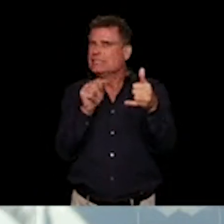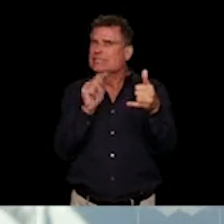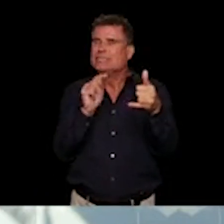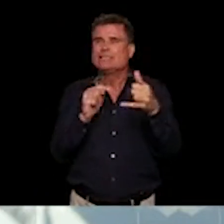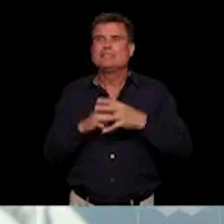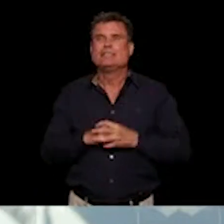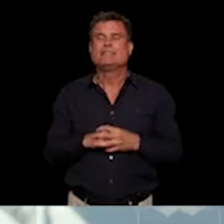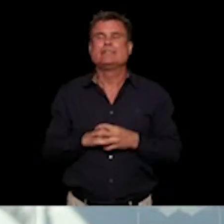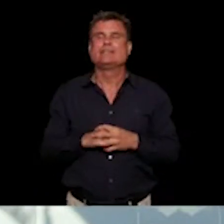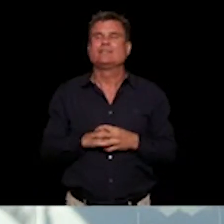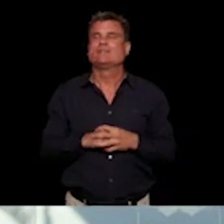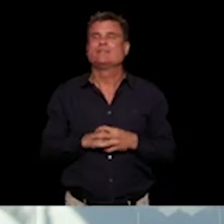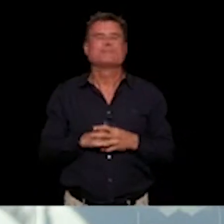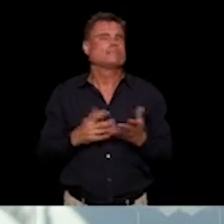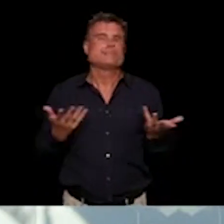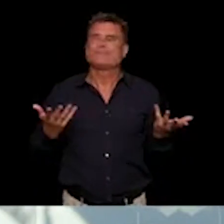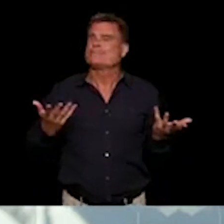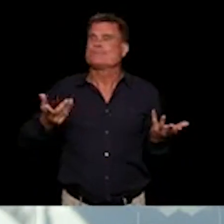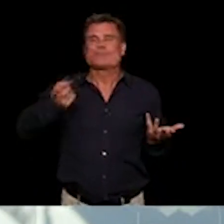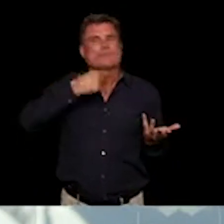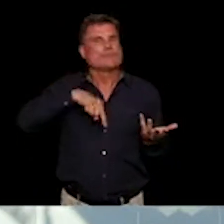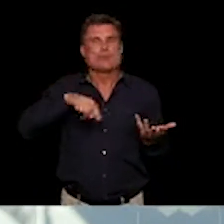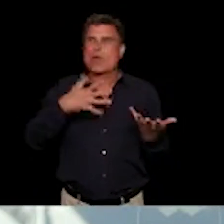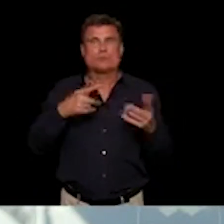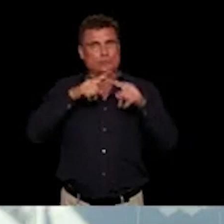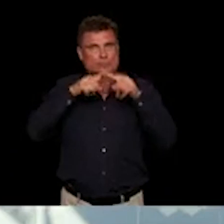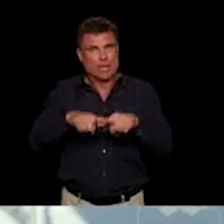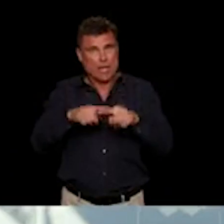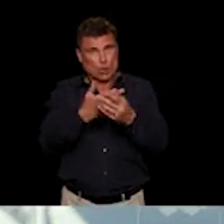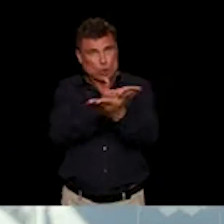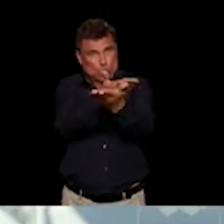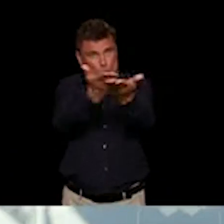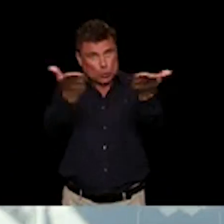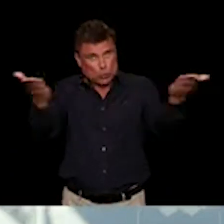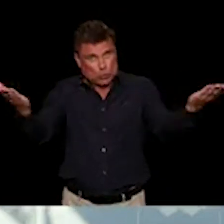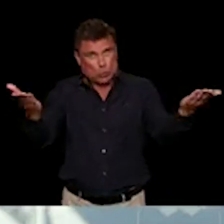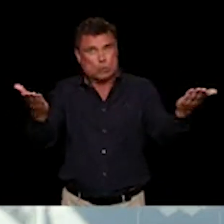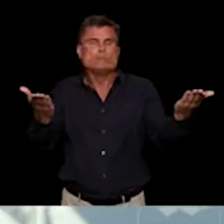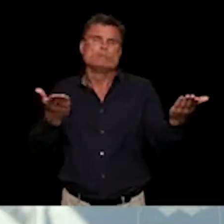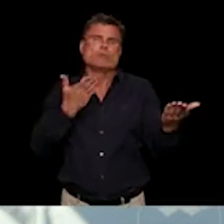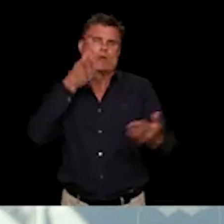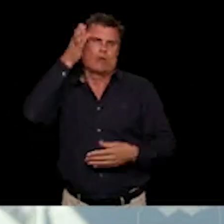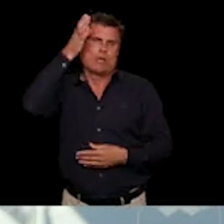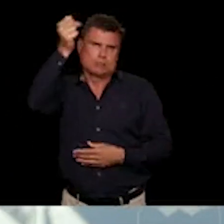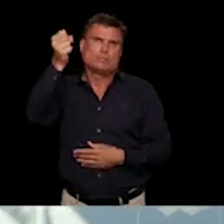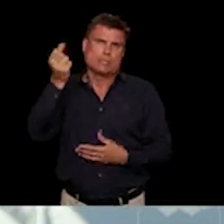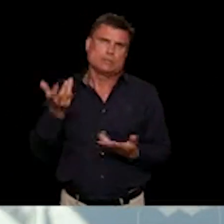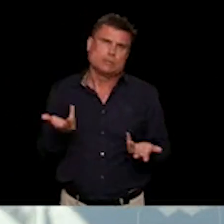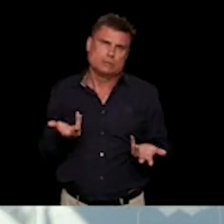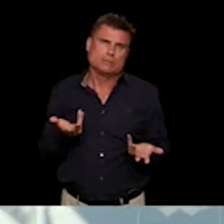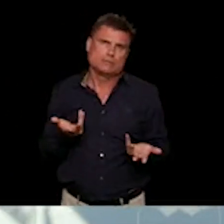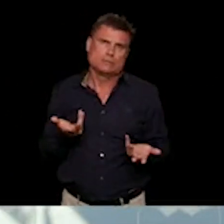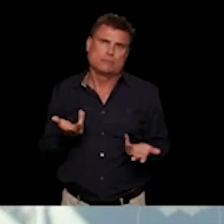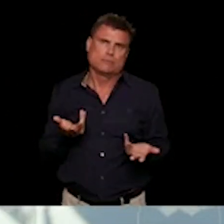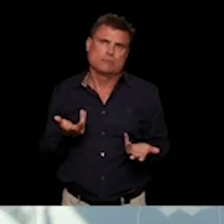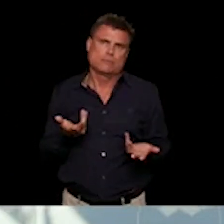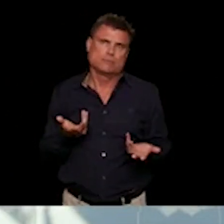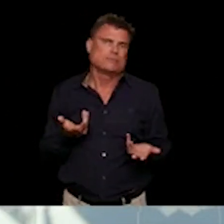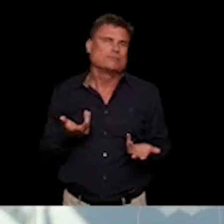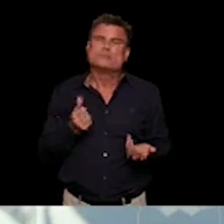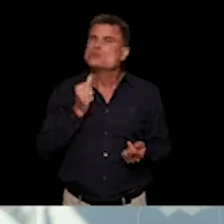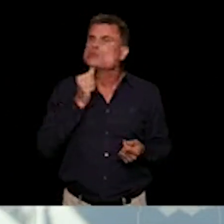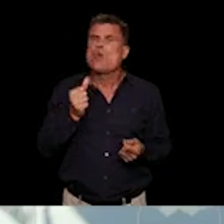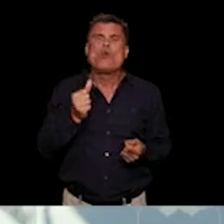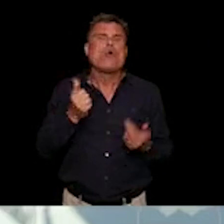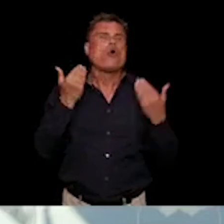those are the places where we have to communicate to people, don't hold private parties. Watch the Canucks with your bubble in the